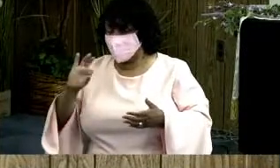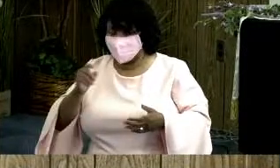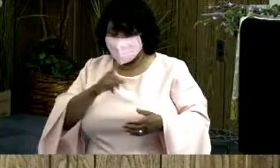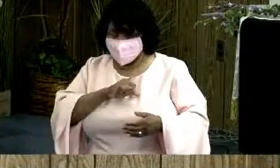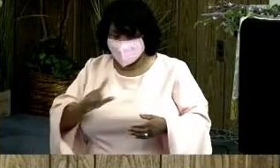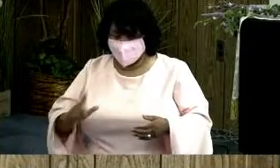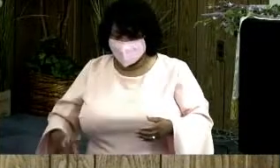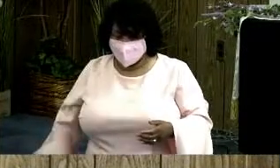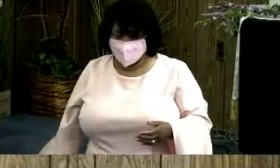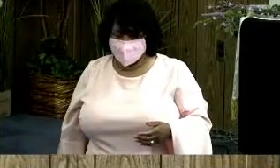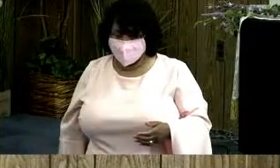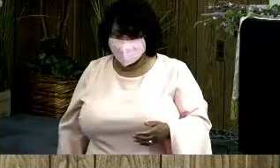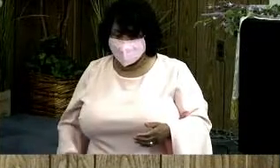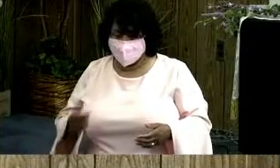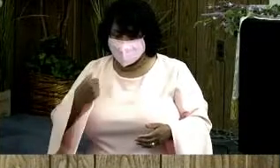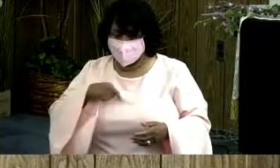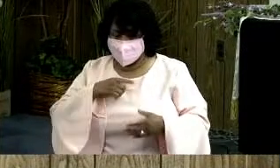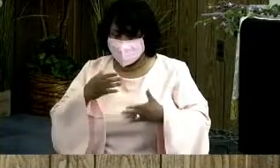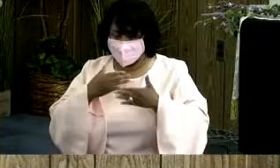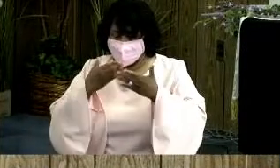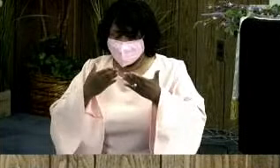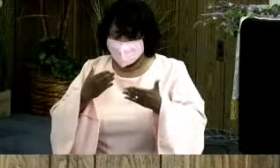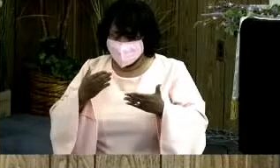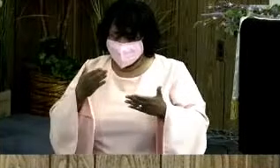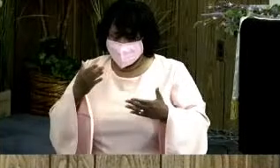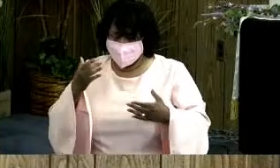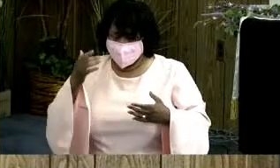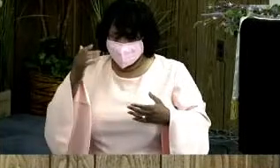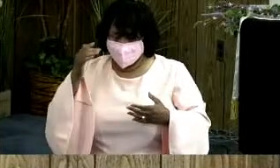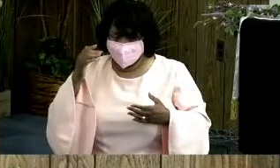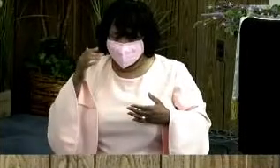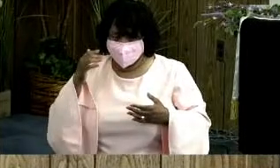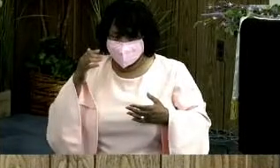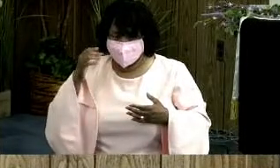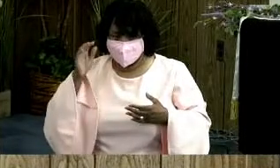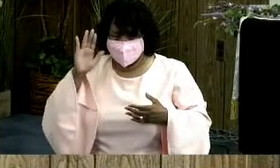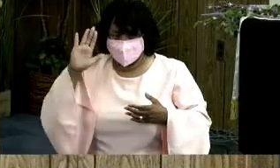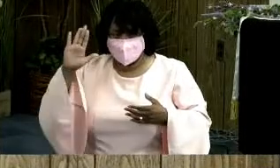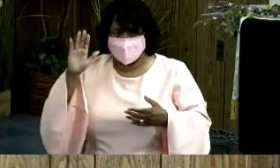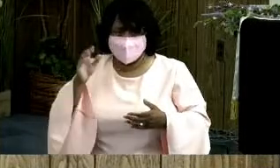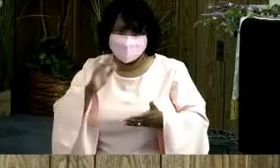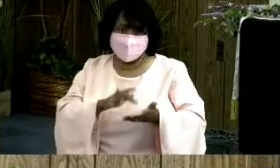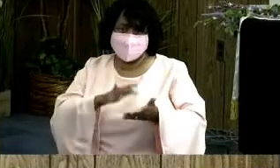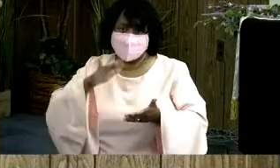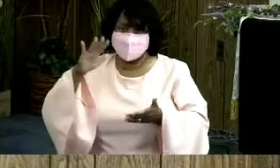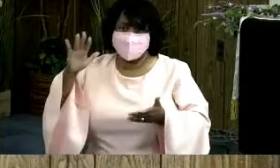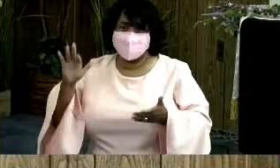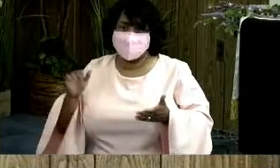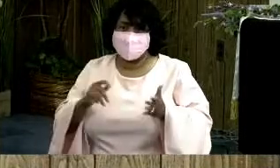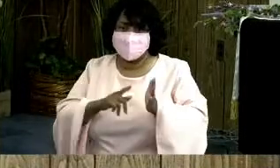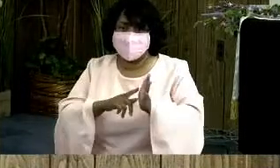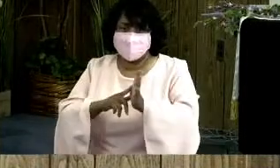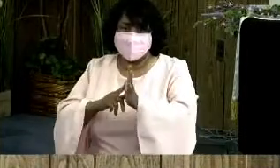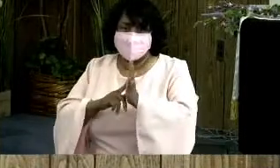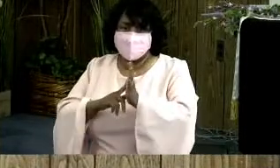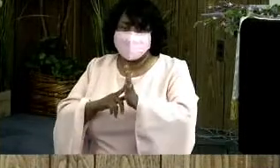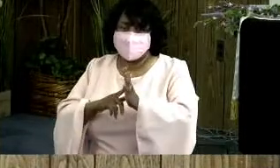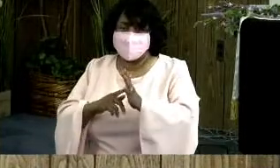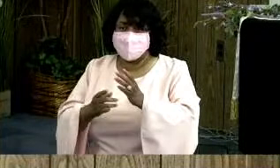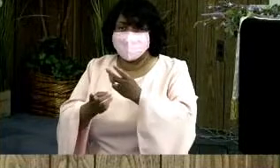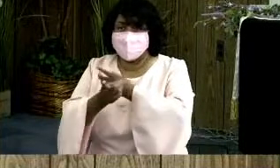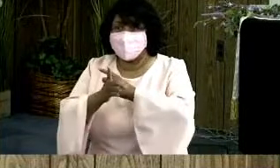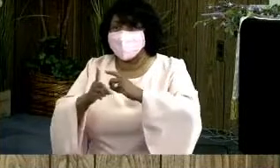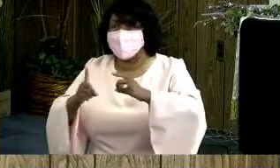Father. We thank you that your glory has shown us healing and deliverance,